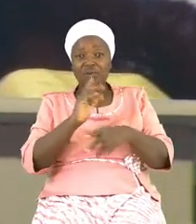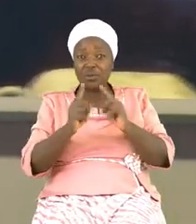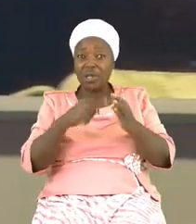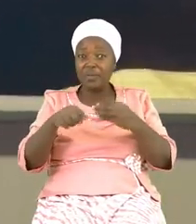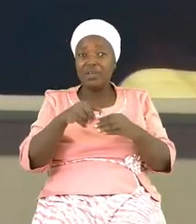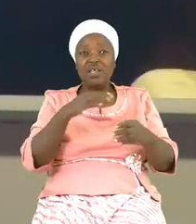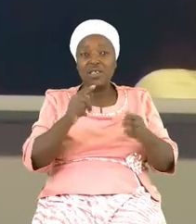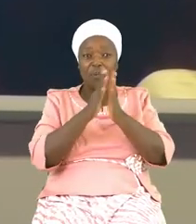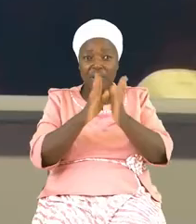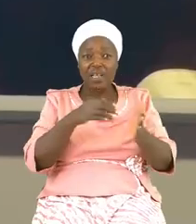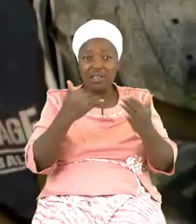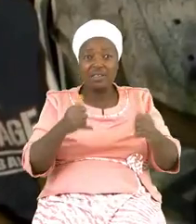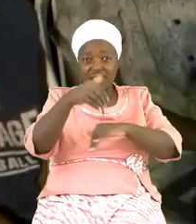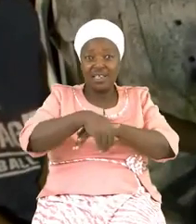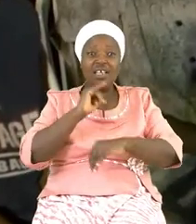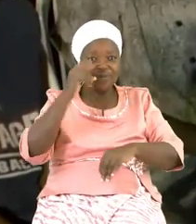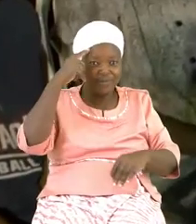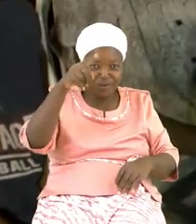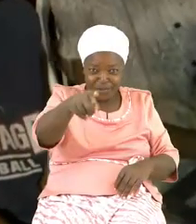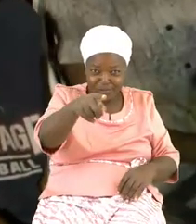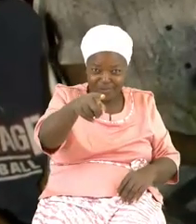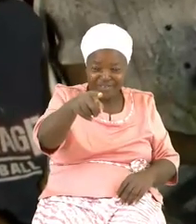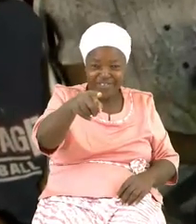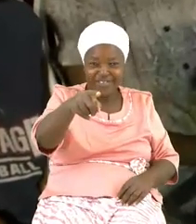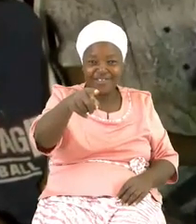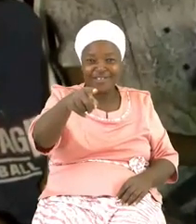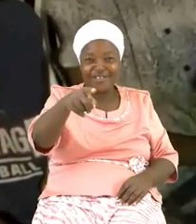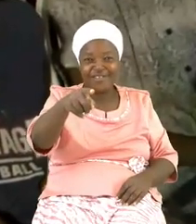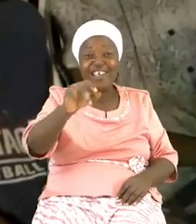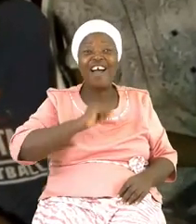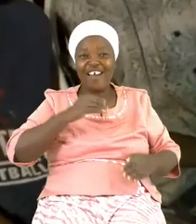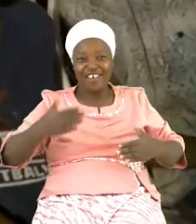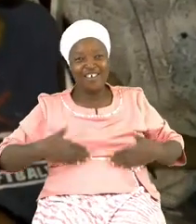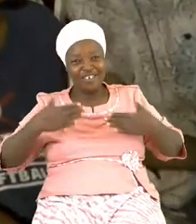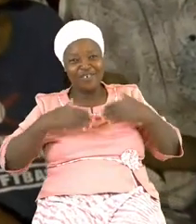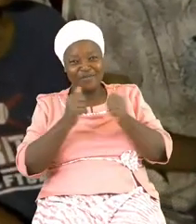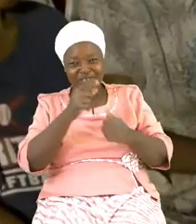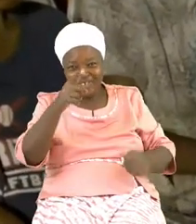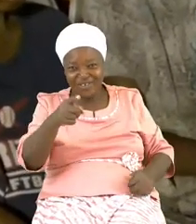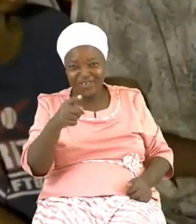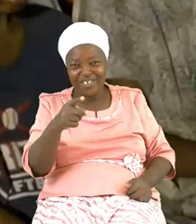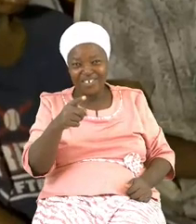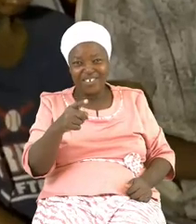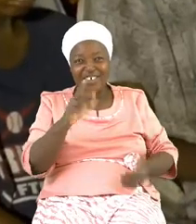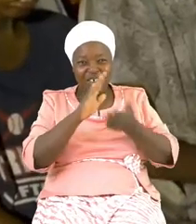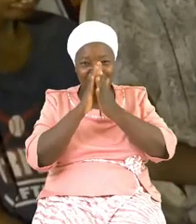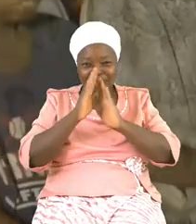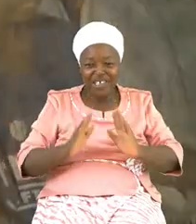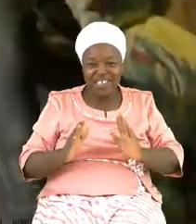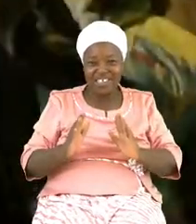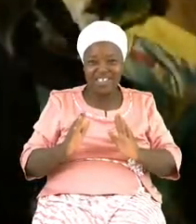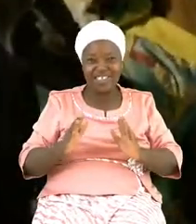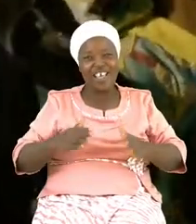tonight is for you. I rejoice with you. Peace,